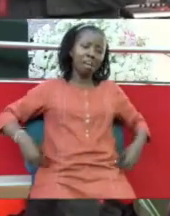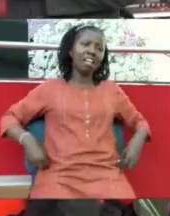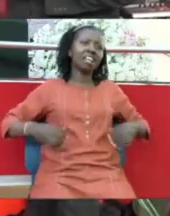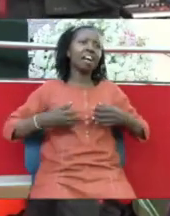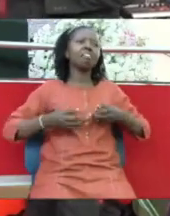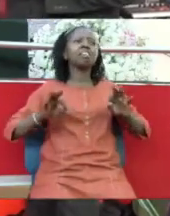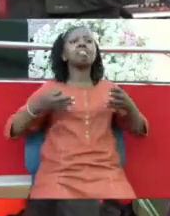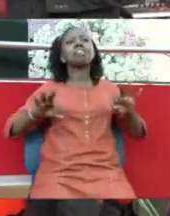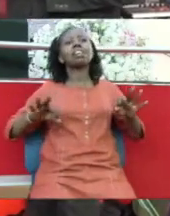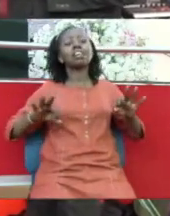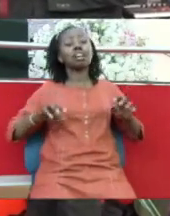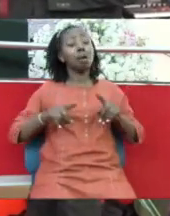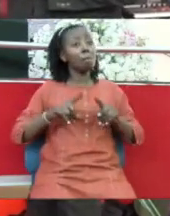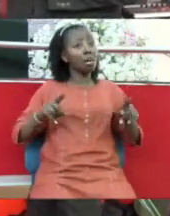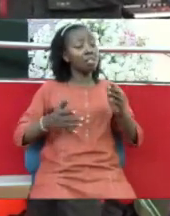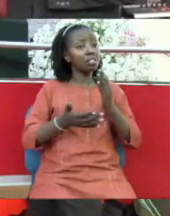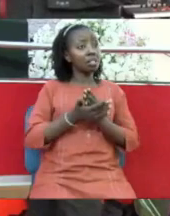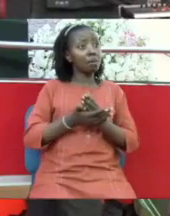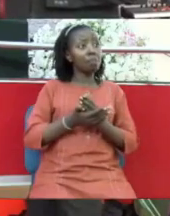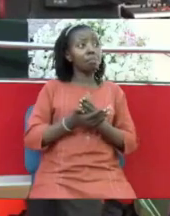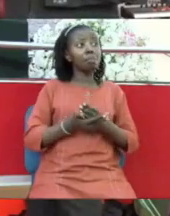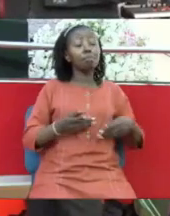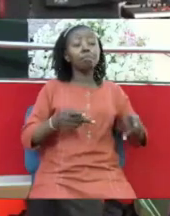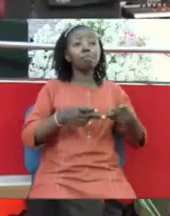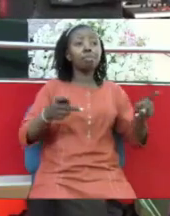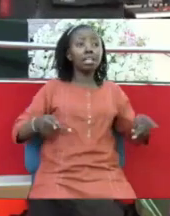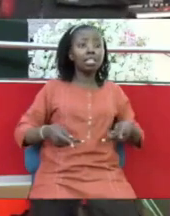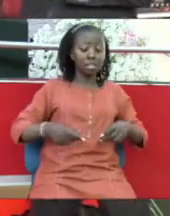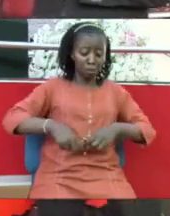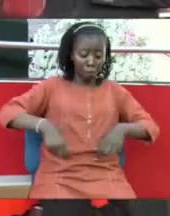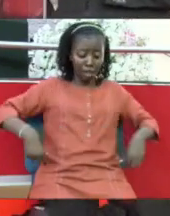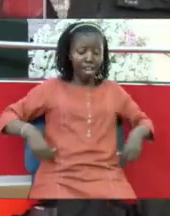But in some places you go, the belt has got the gun.